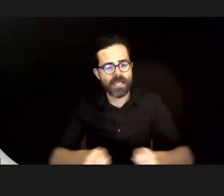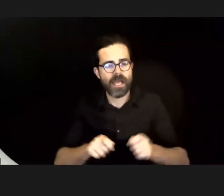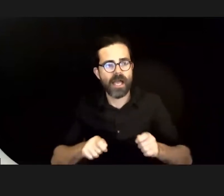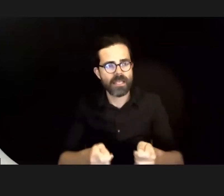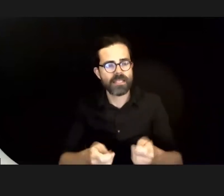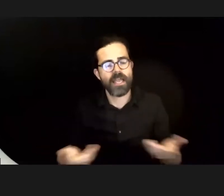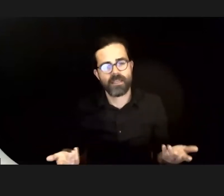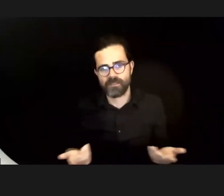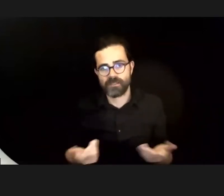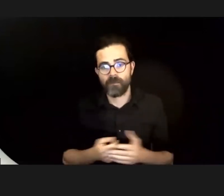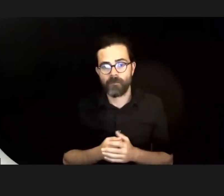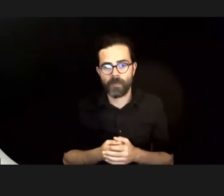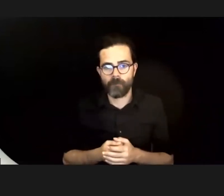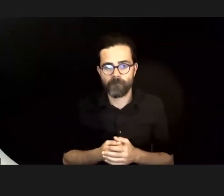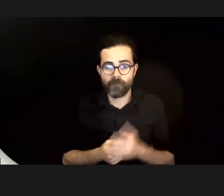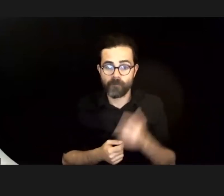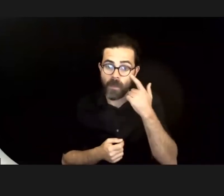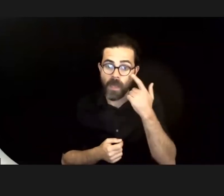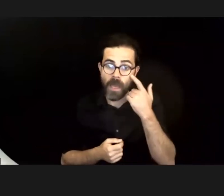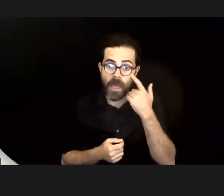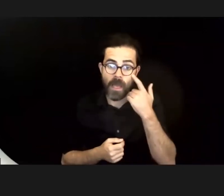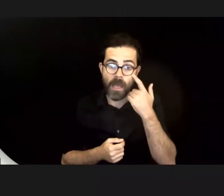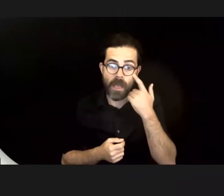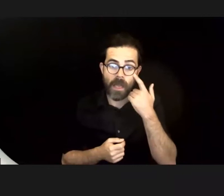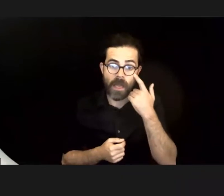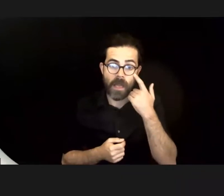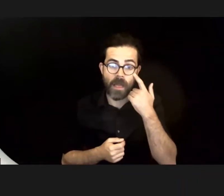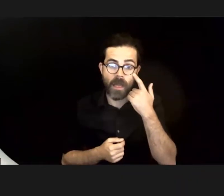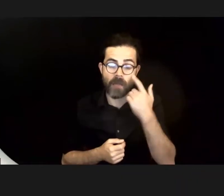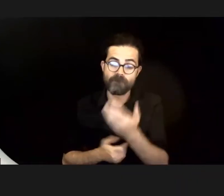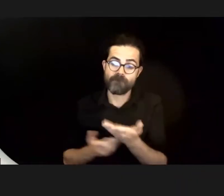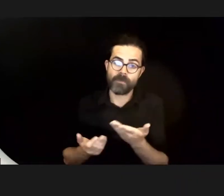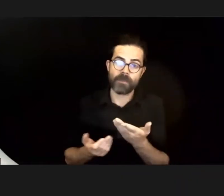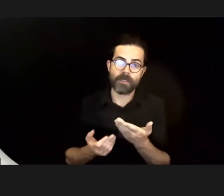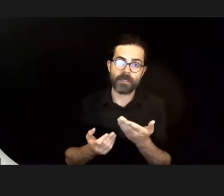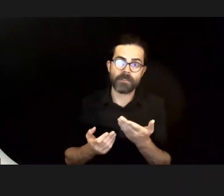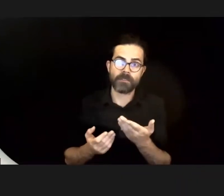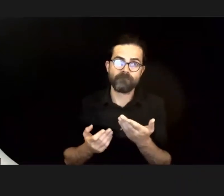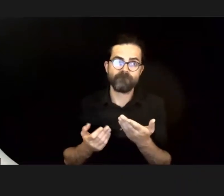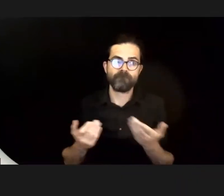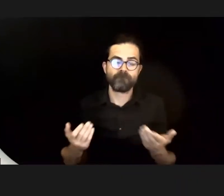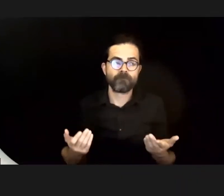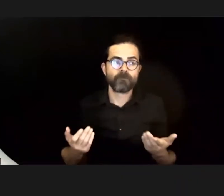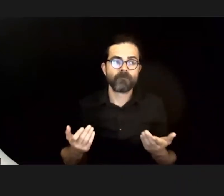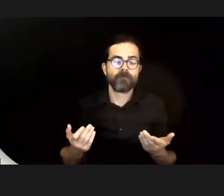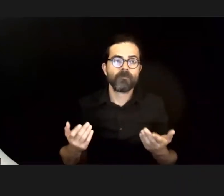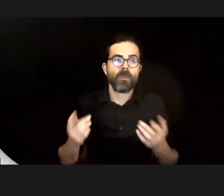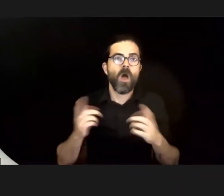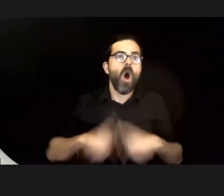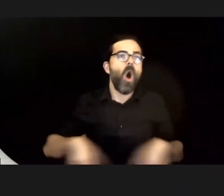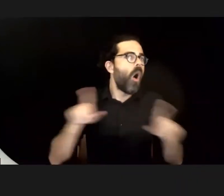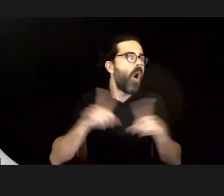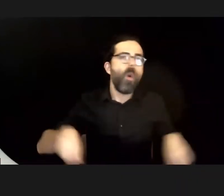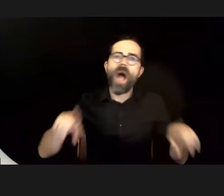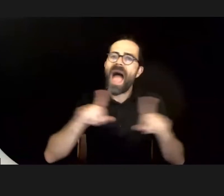user in the center of your design. Okay, the idea is that it's a problem